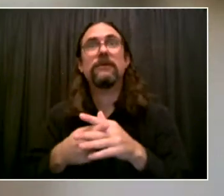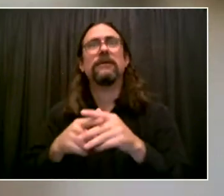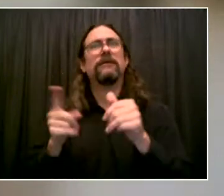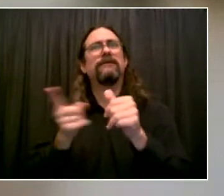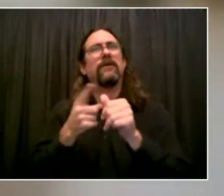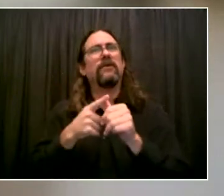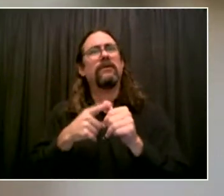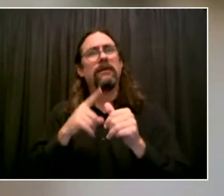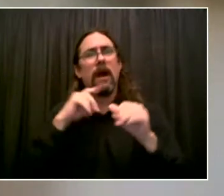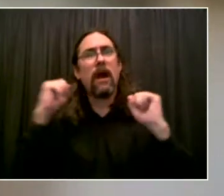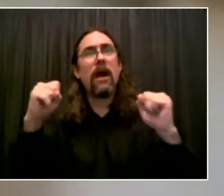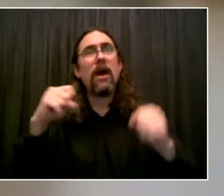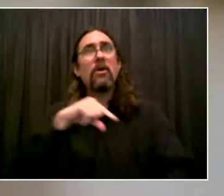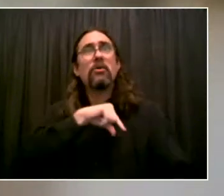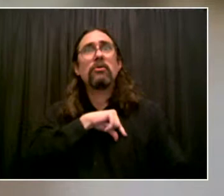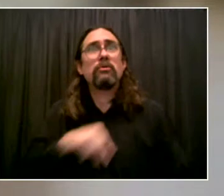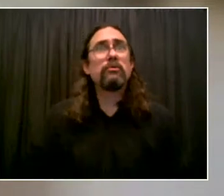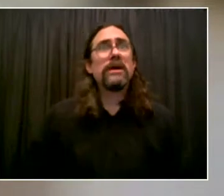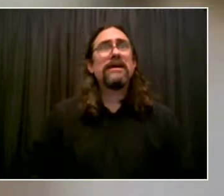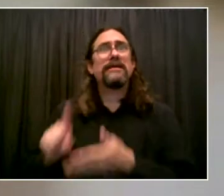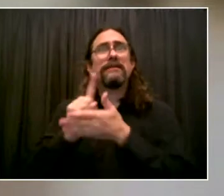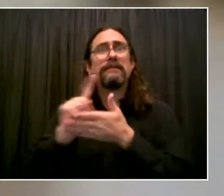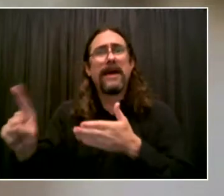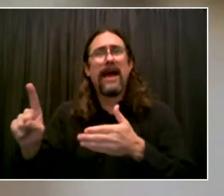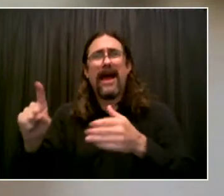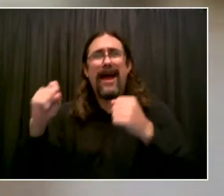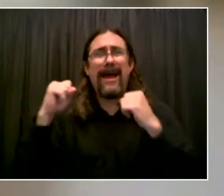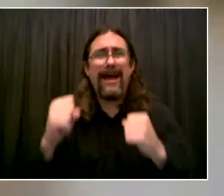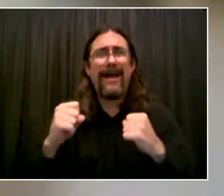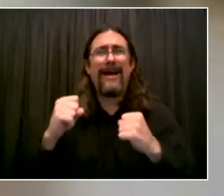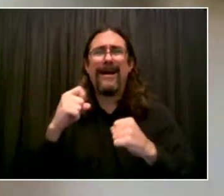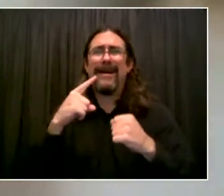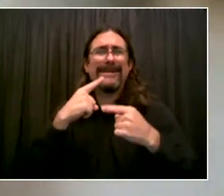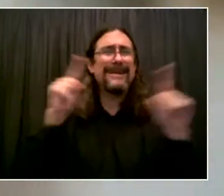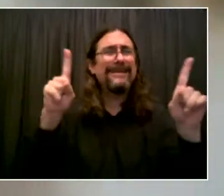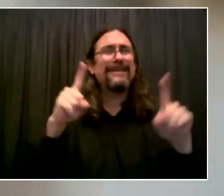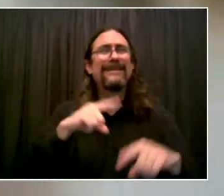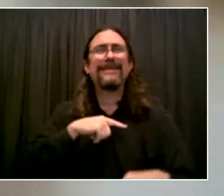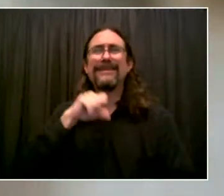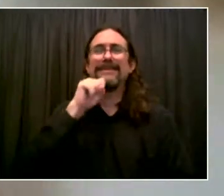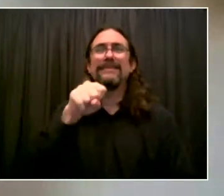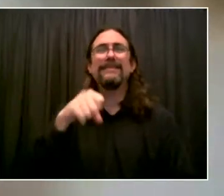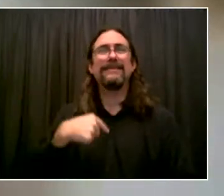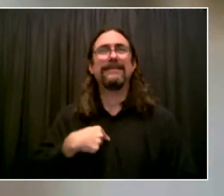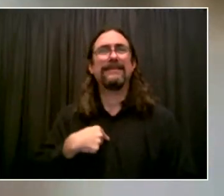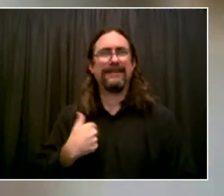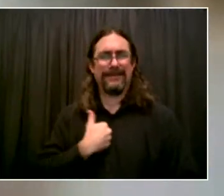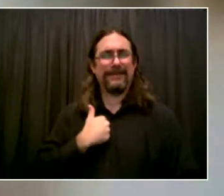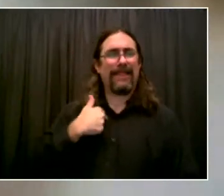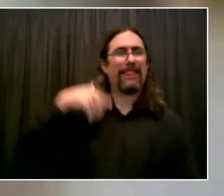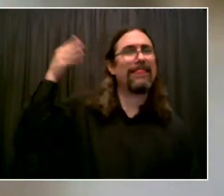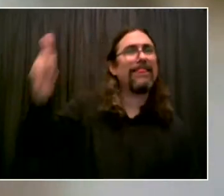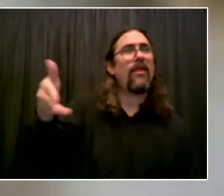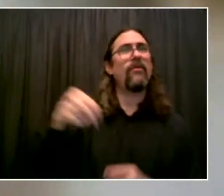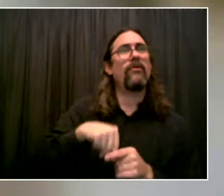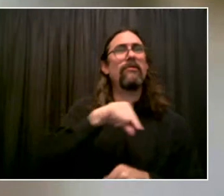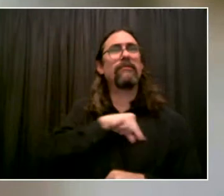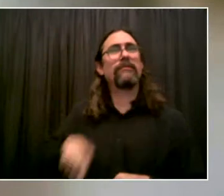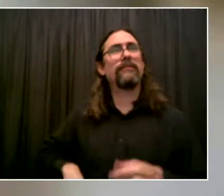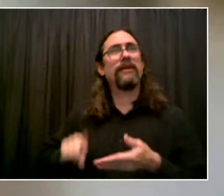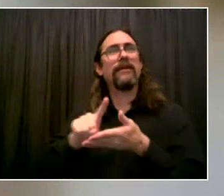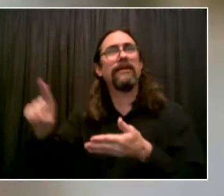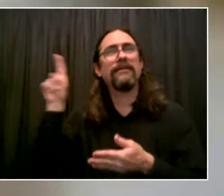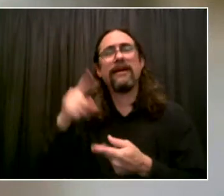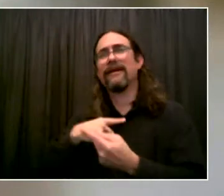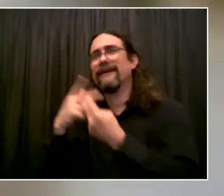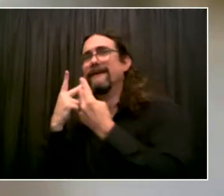success. And I was in the borough of Queens last Monday visiting schools. It was a wonderful week. I visited over a dozen schools in